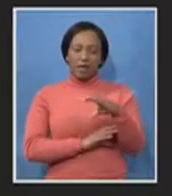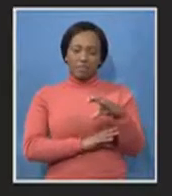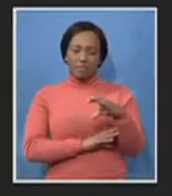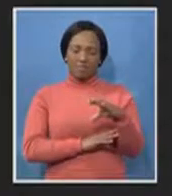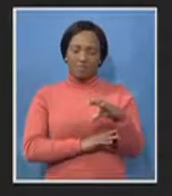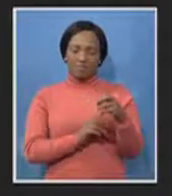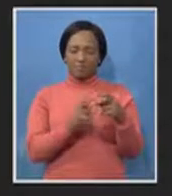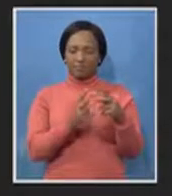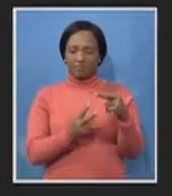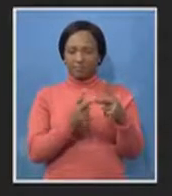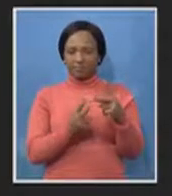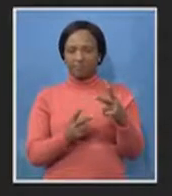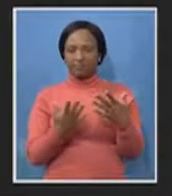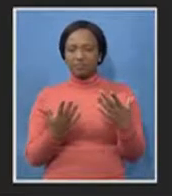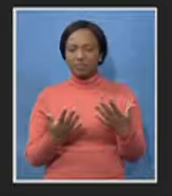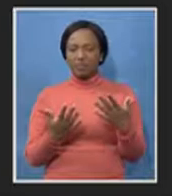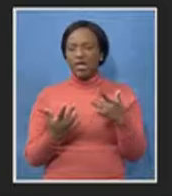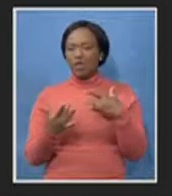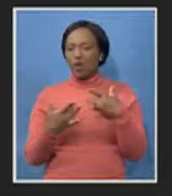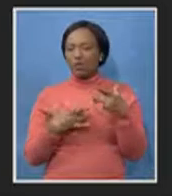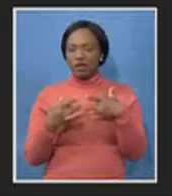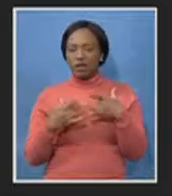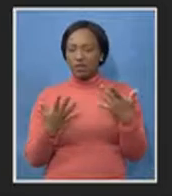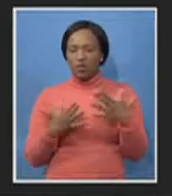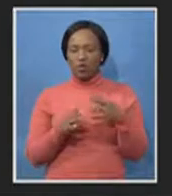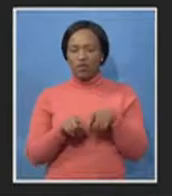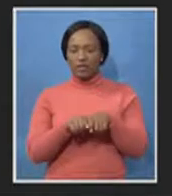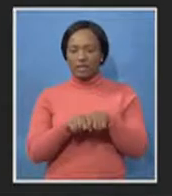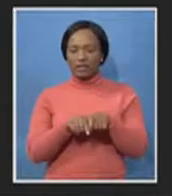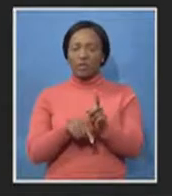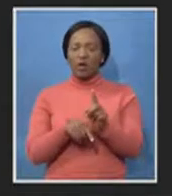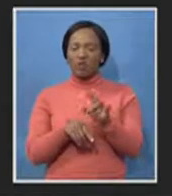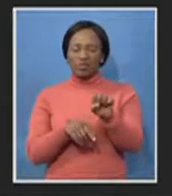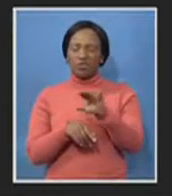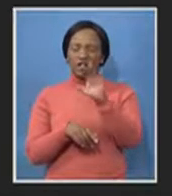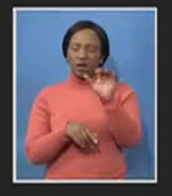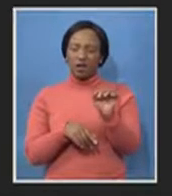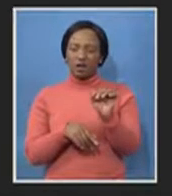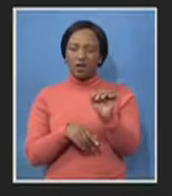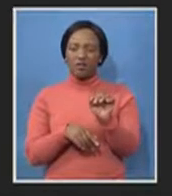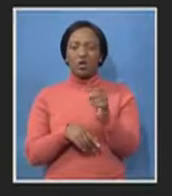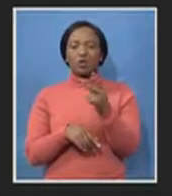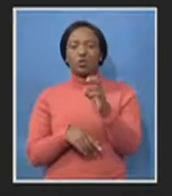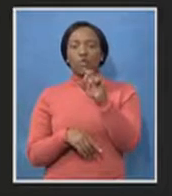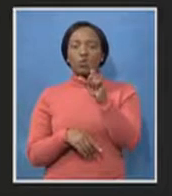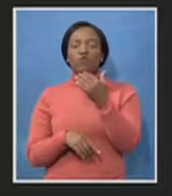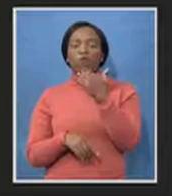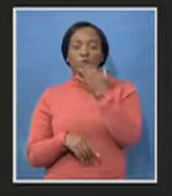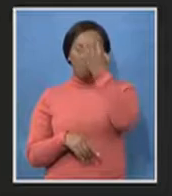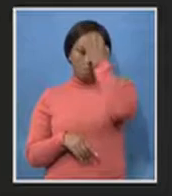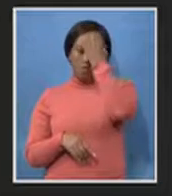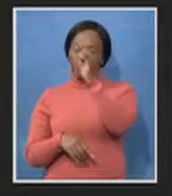concerns around testing in South Africa? So those are two questions for you, Prof. Yes, thank you.